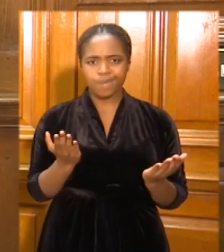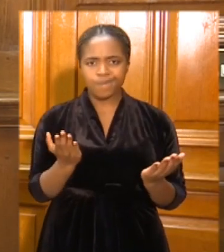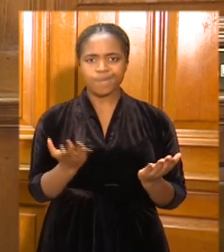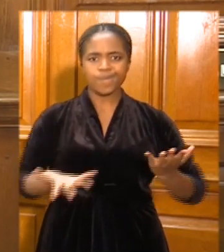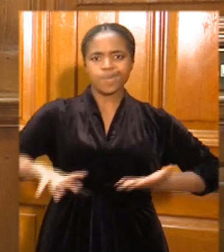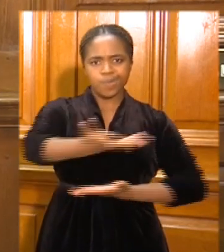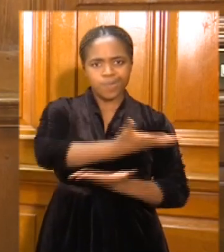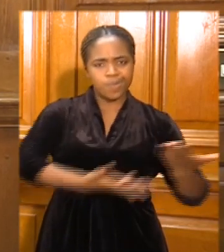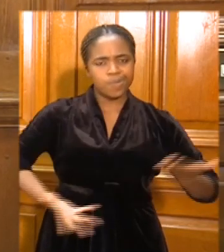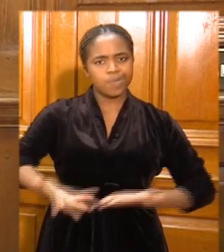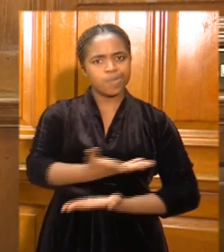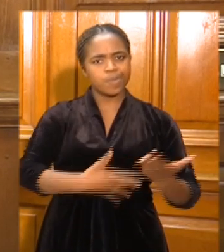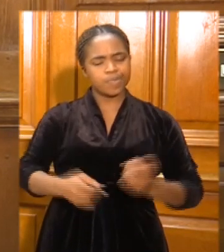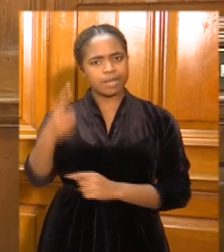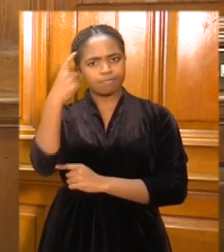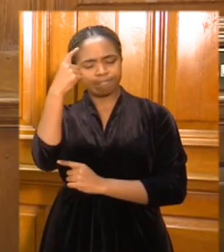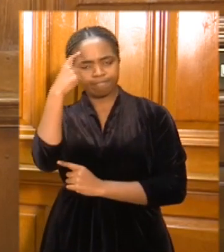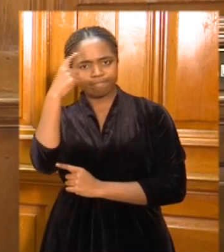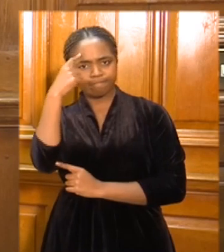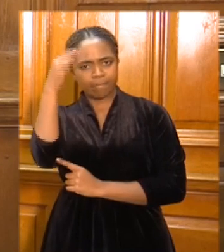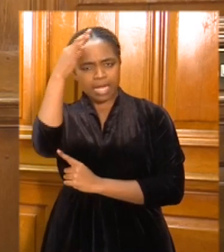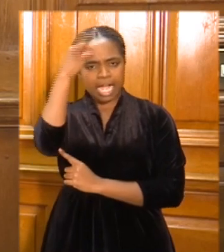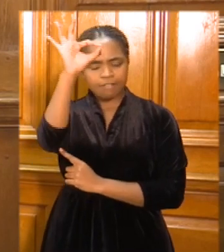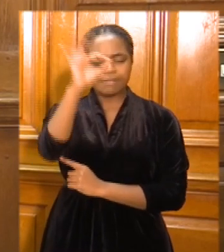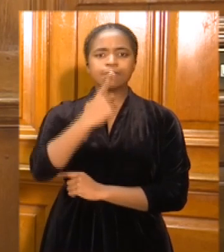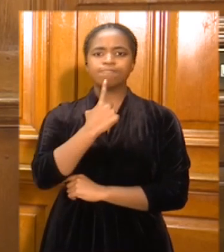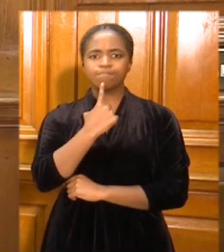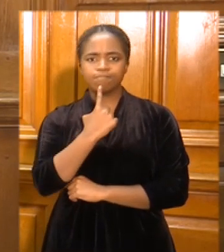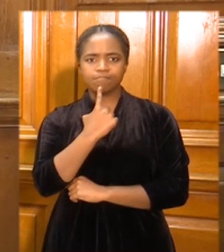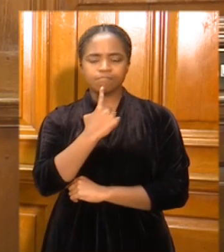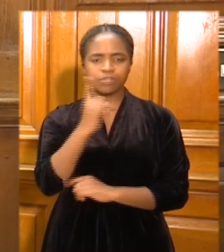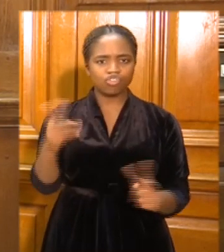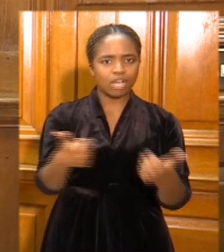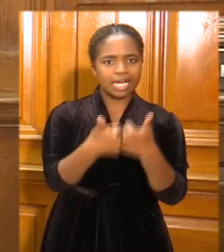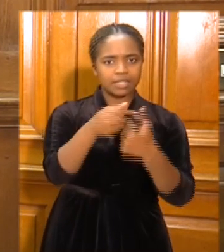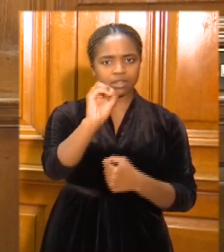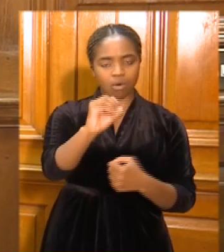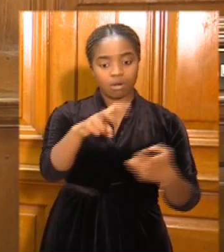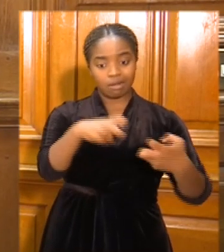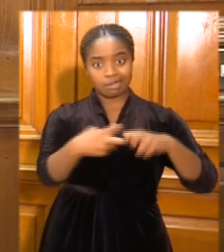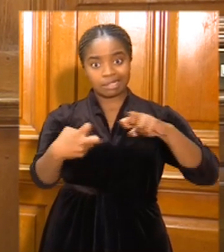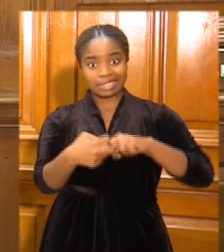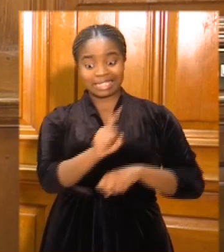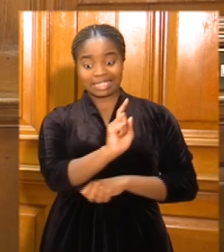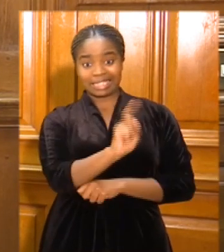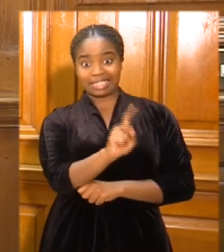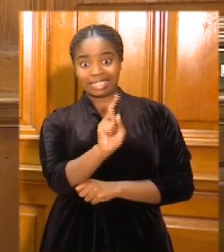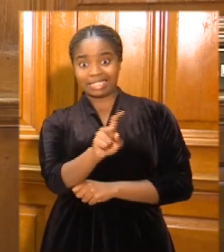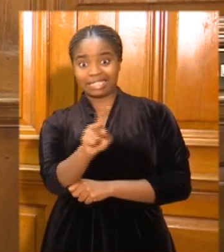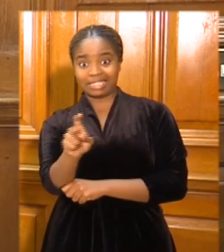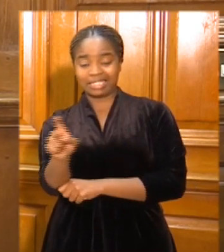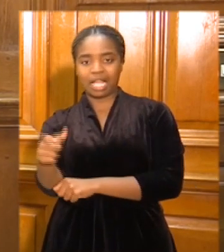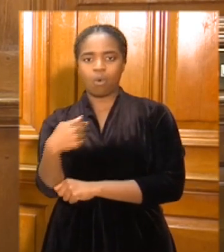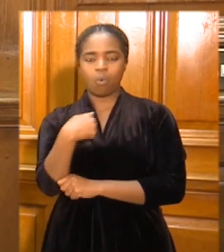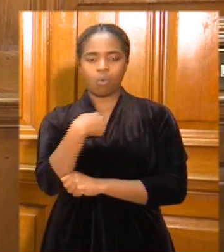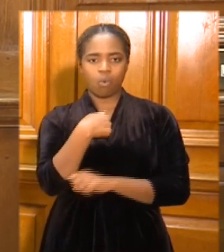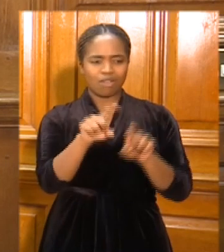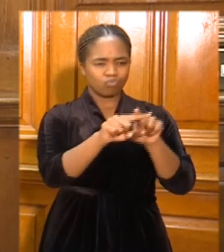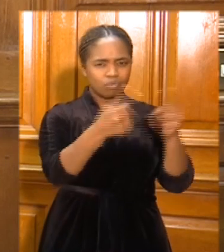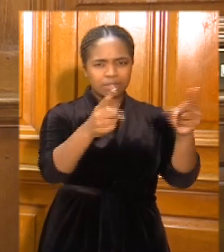in government, providing a direct view of the challenges that our people in different